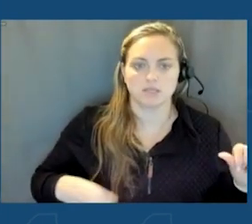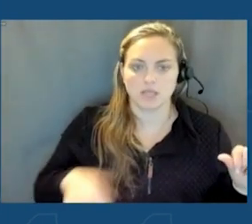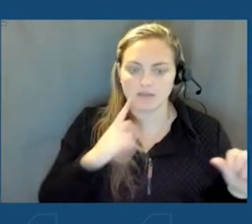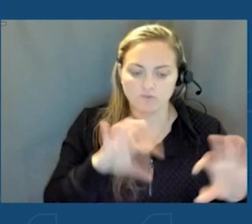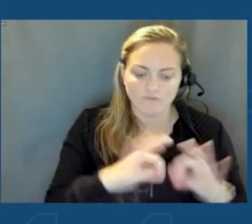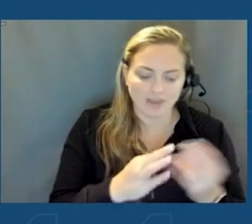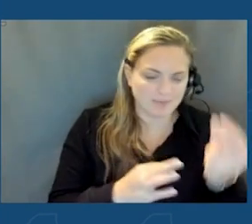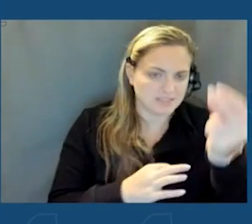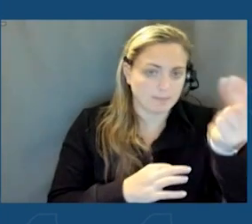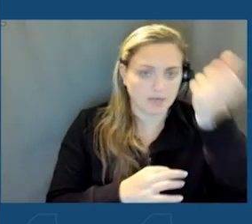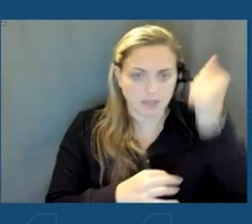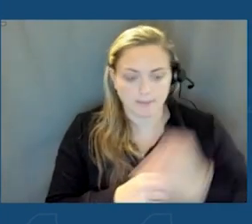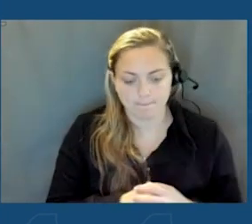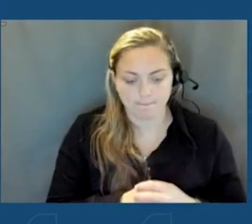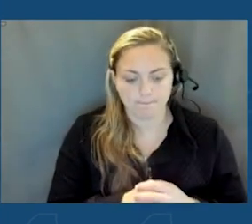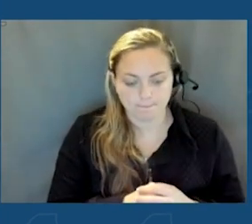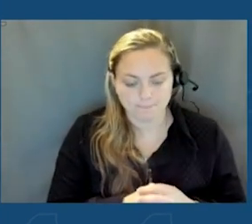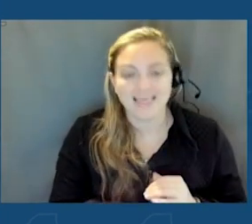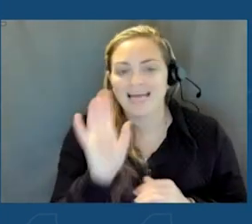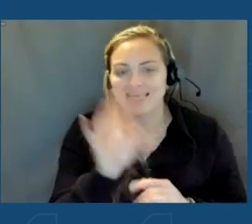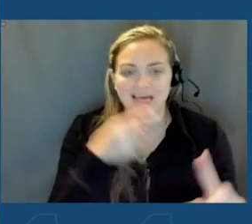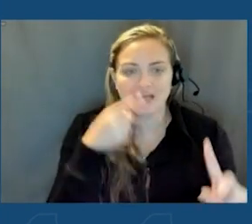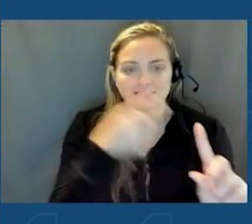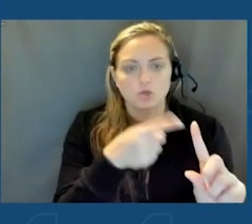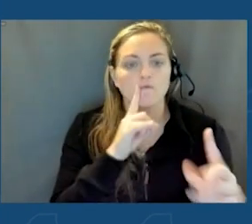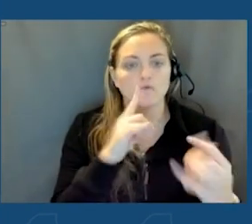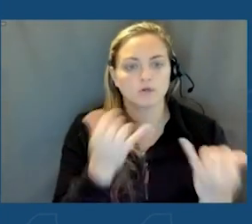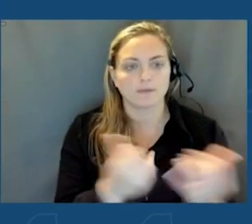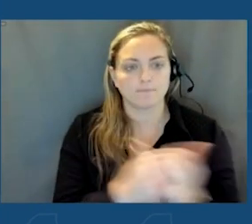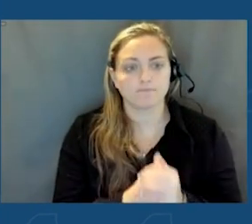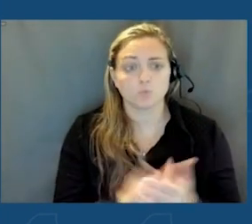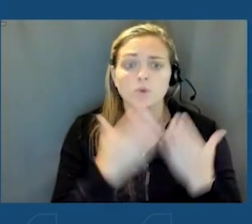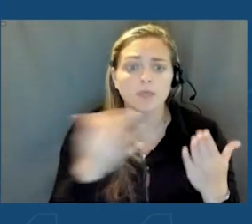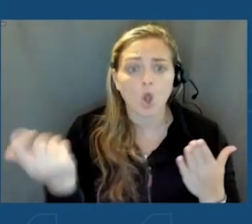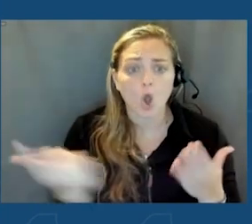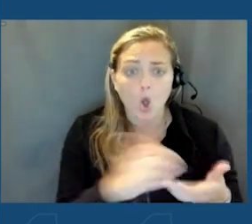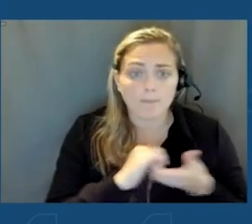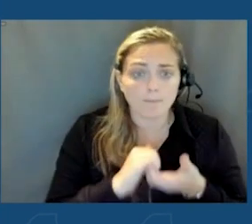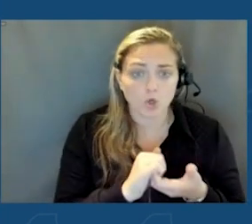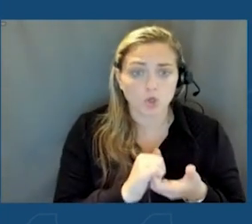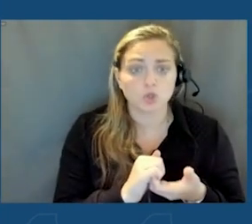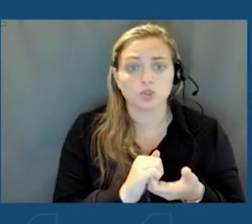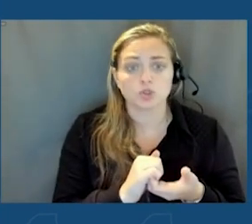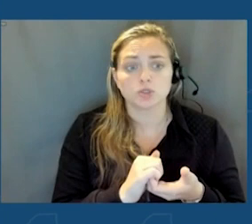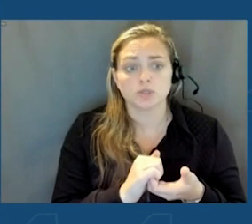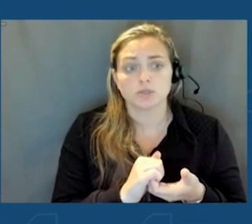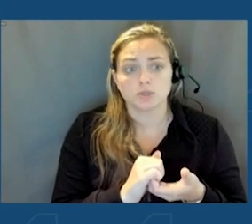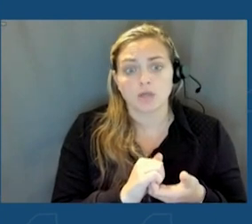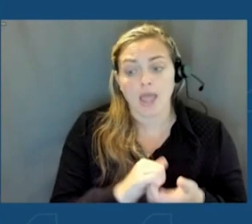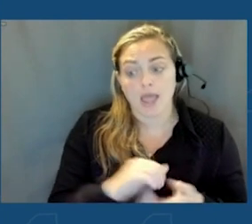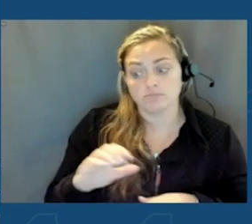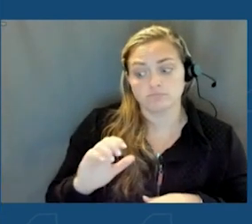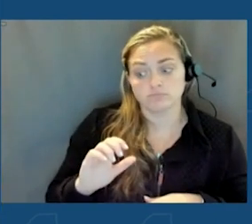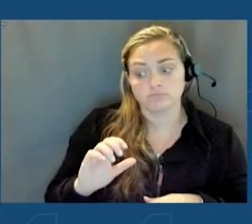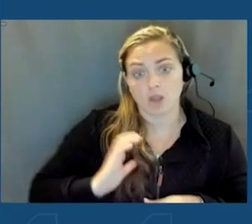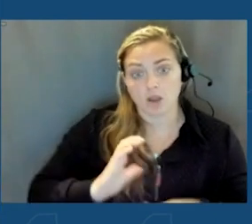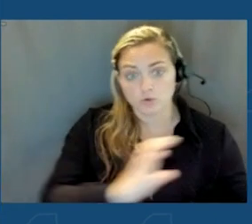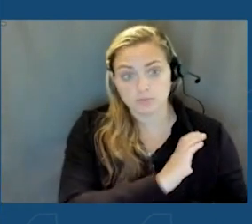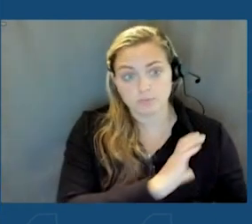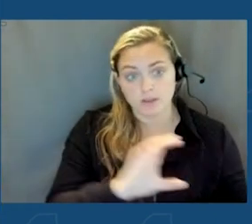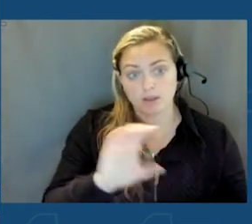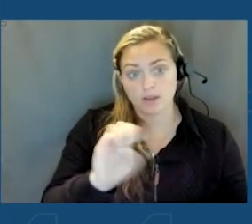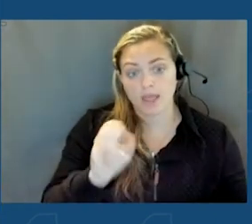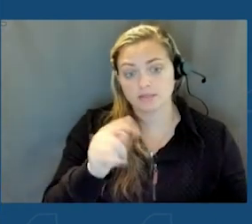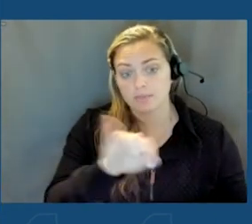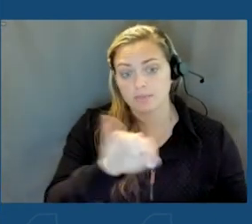immediately. And that's what we're talking about today. So I want to thank all these partners, but let's give Congressman Espana a special round of applause for being the champion